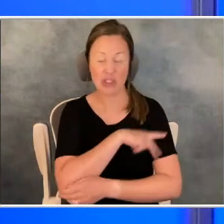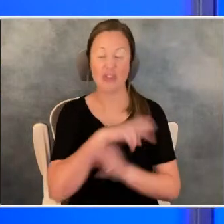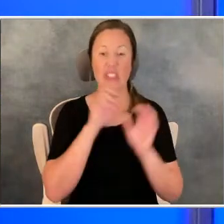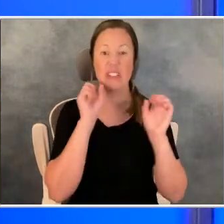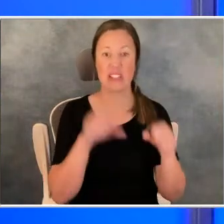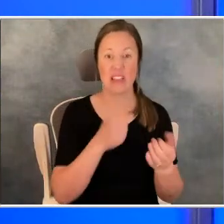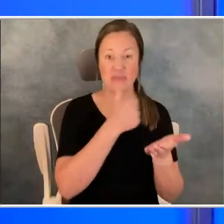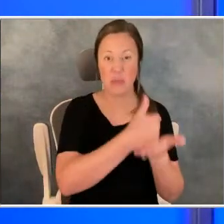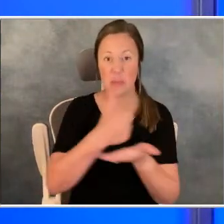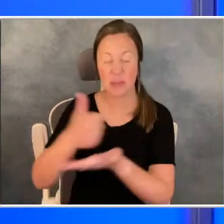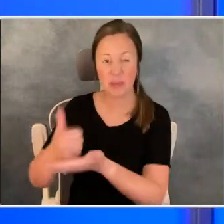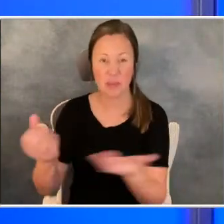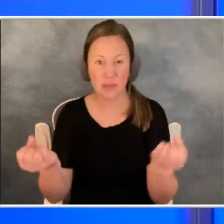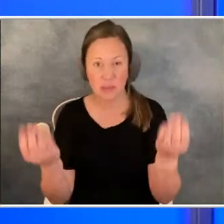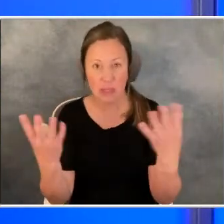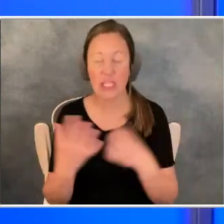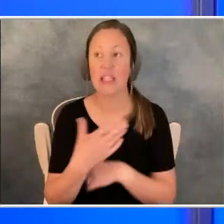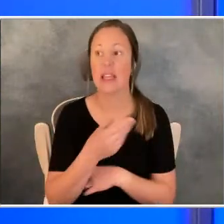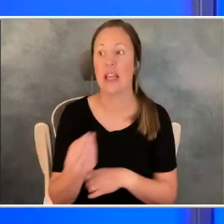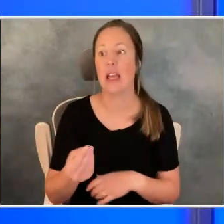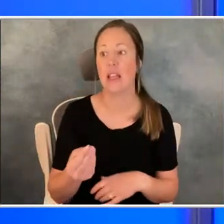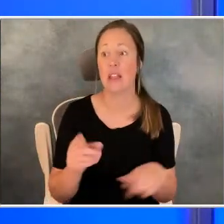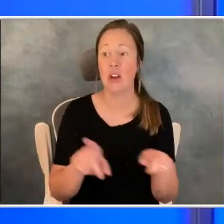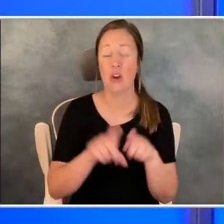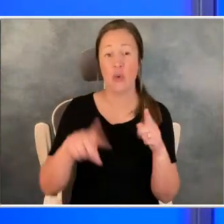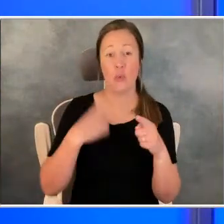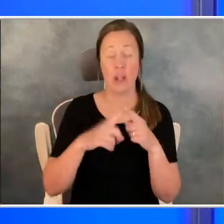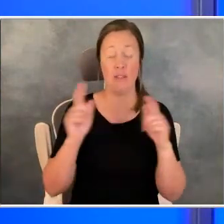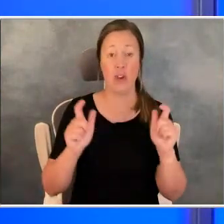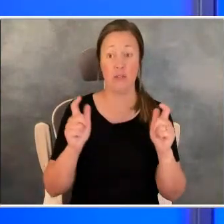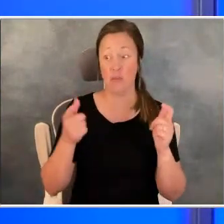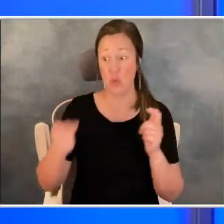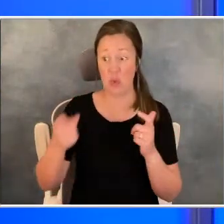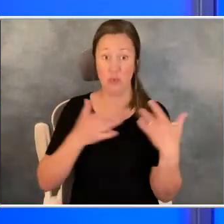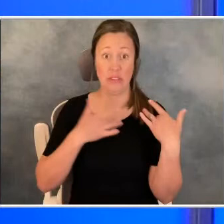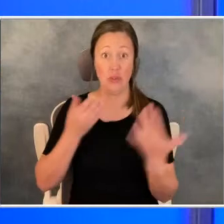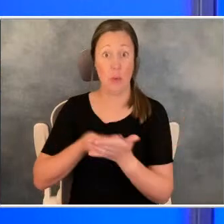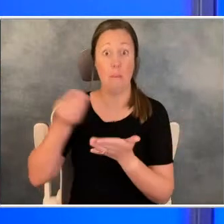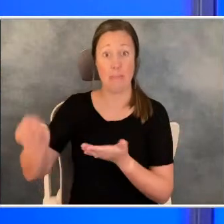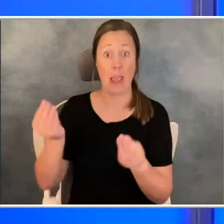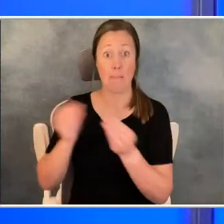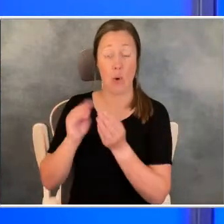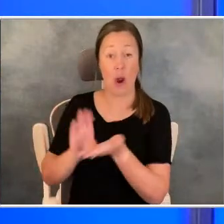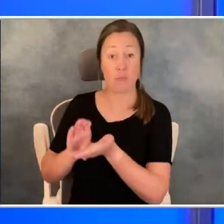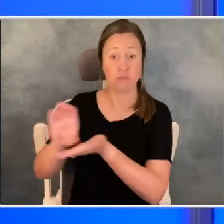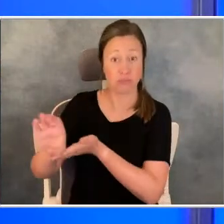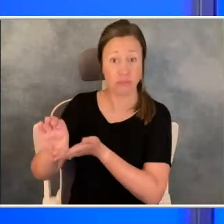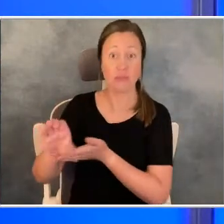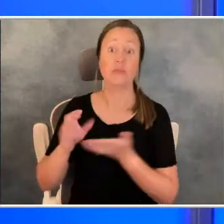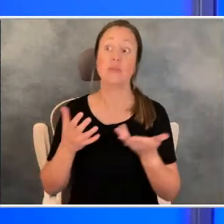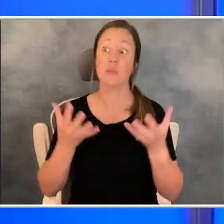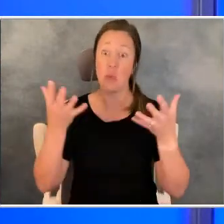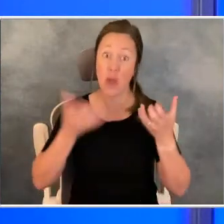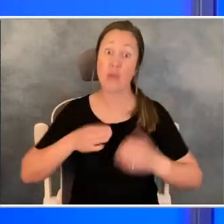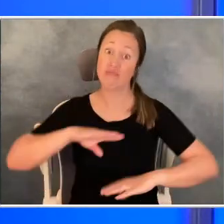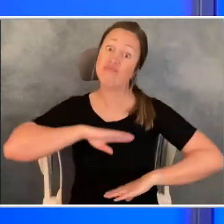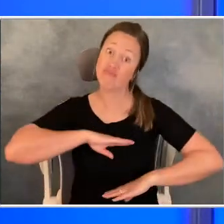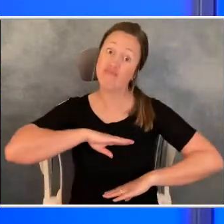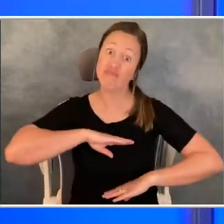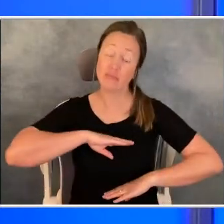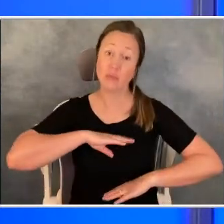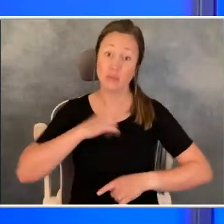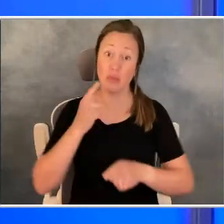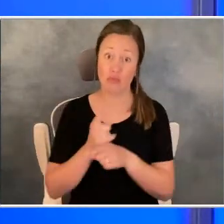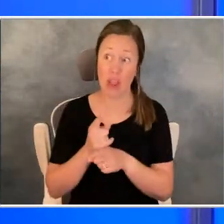and also when you're a large purchaser, the tendency is to try to satisfy what you've been historically